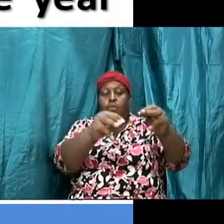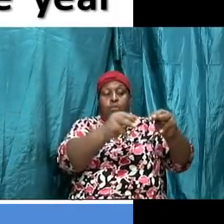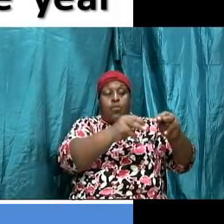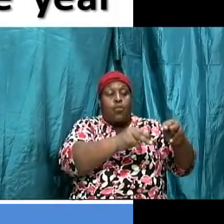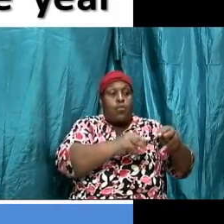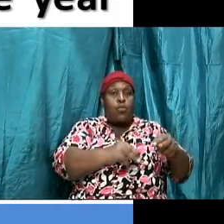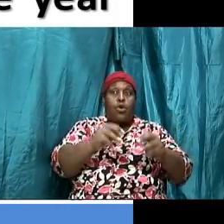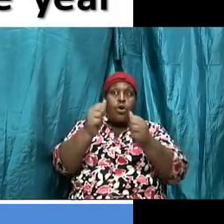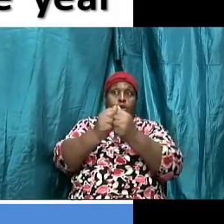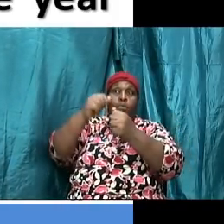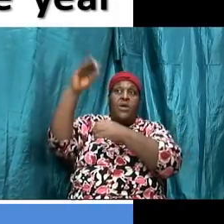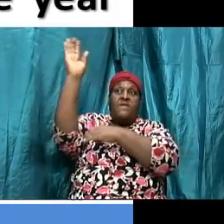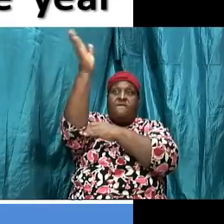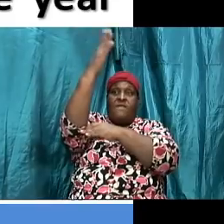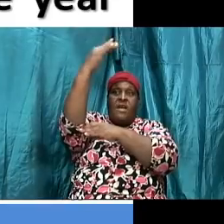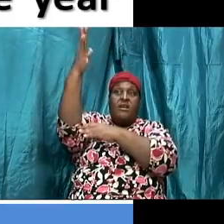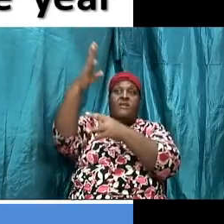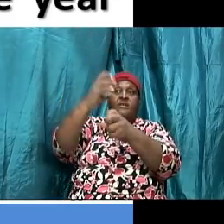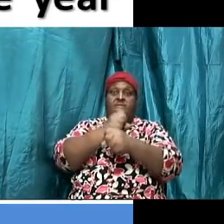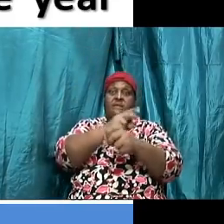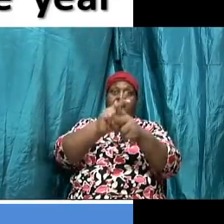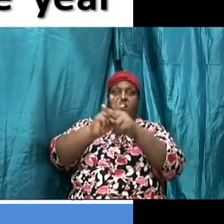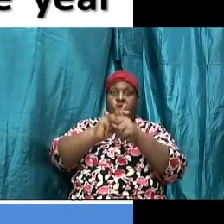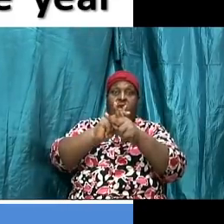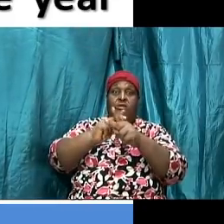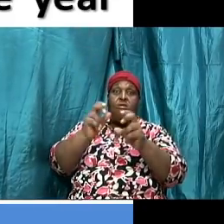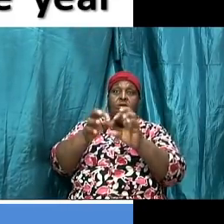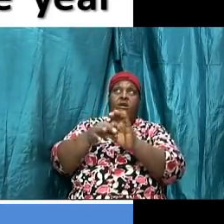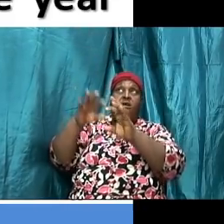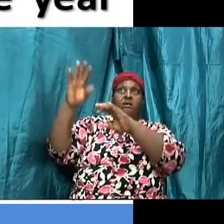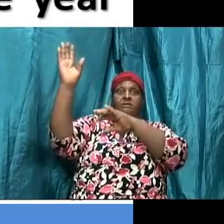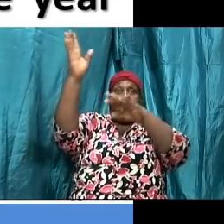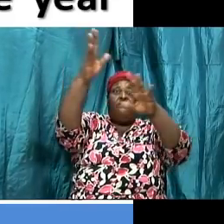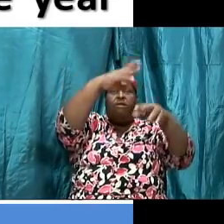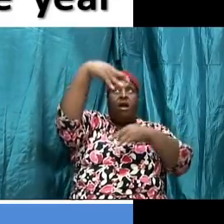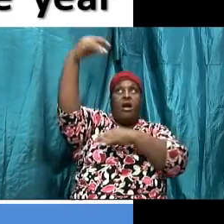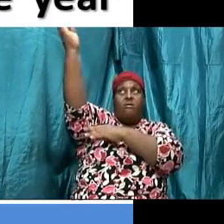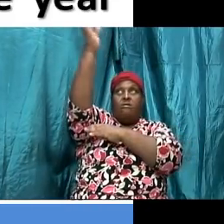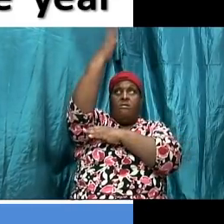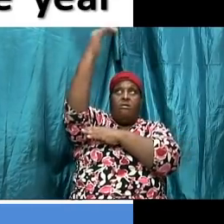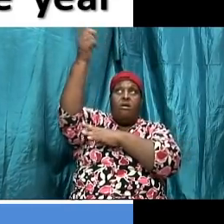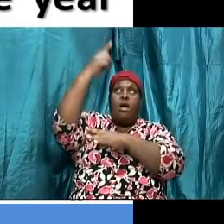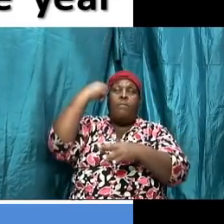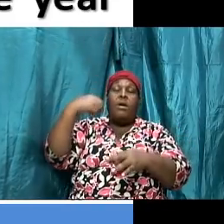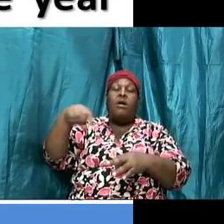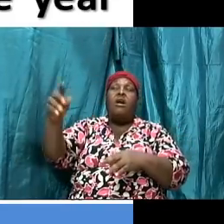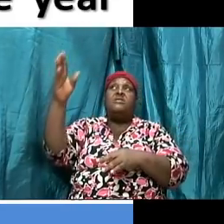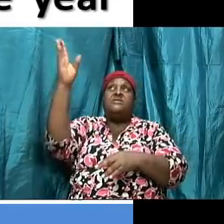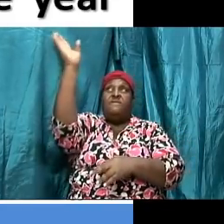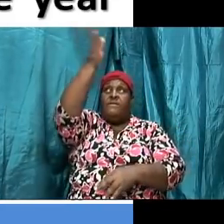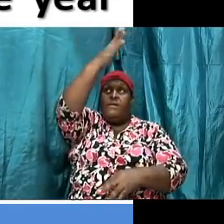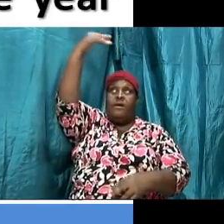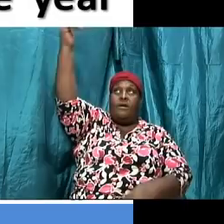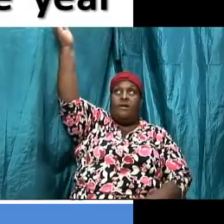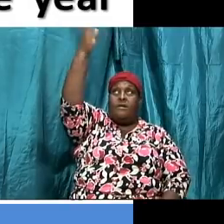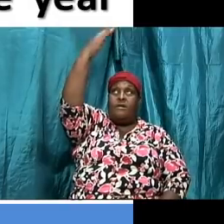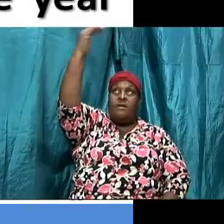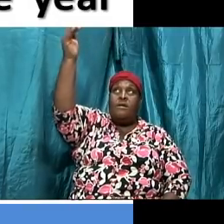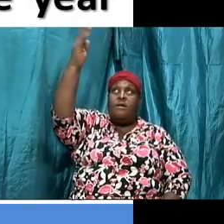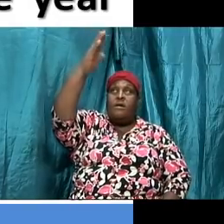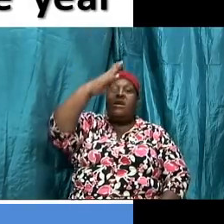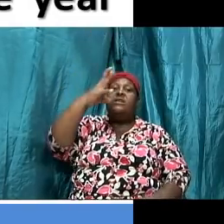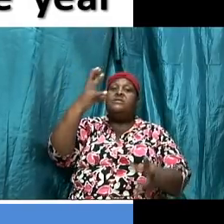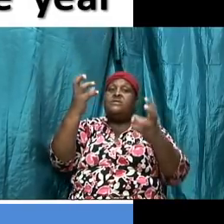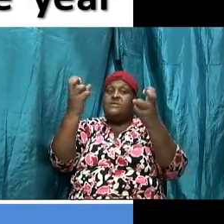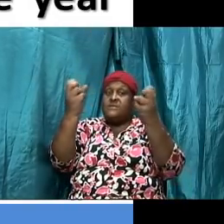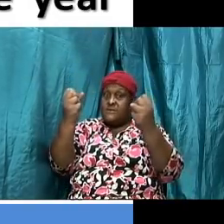flag very well. And you might say, why? Because the flag is the